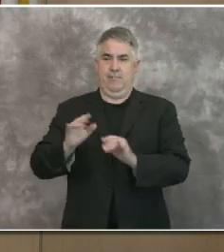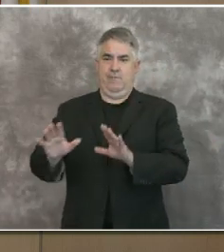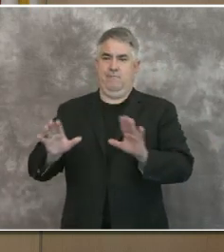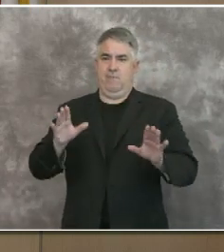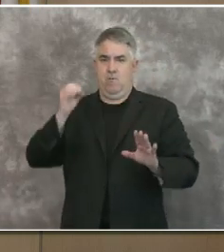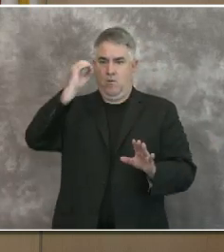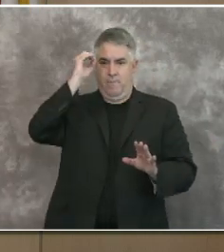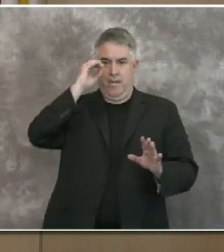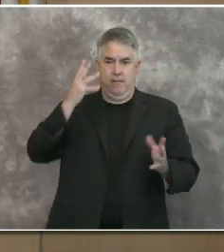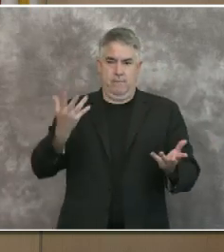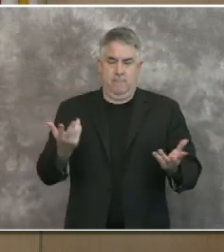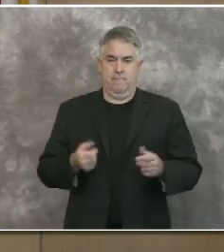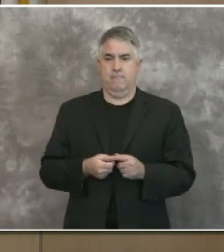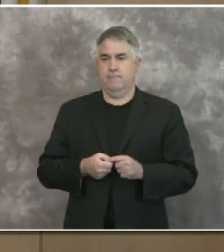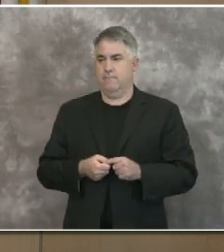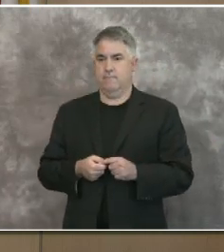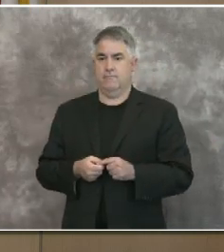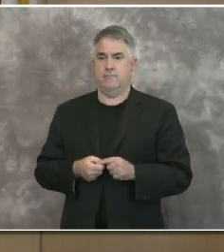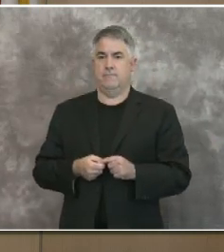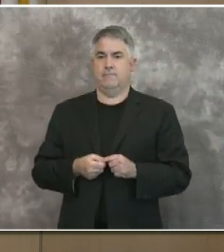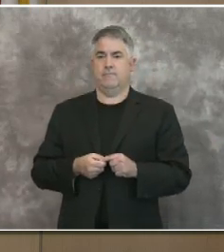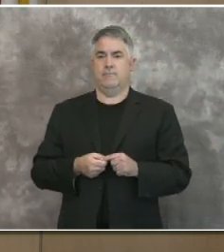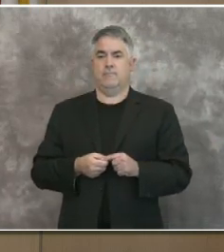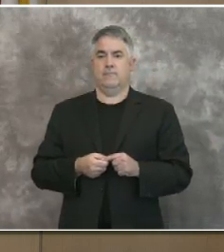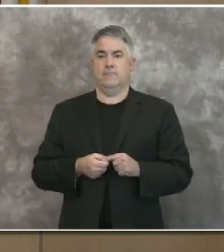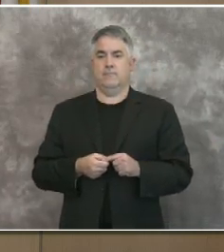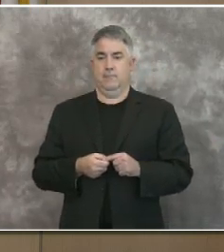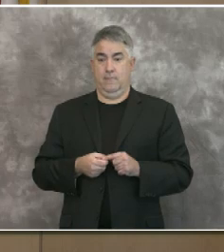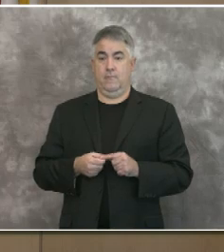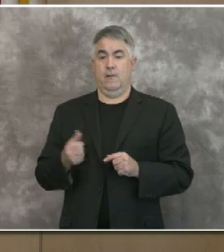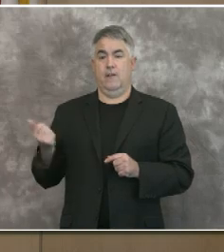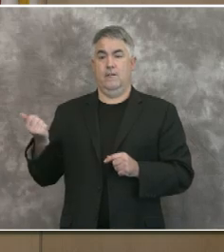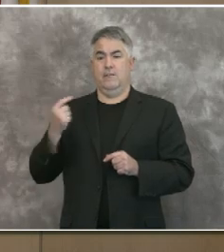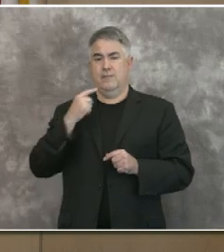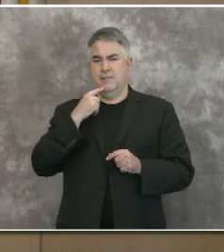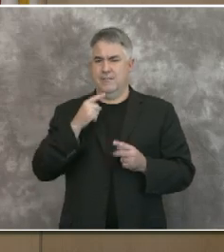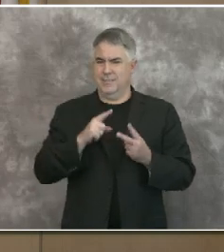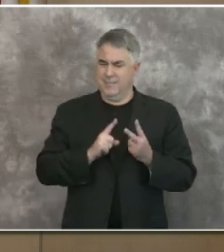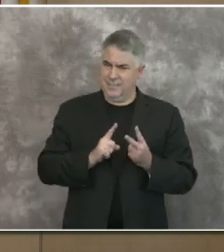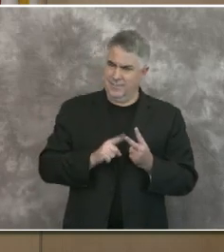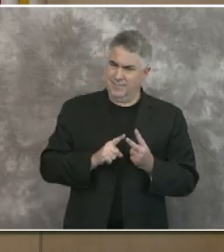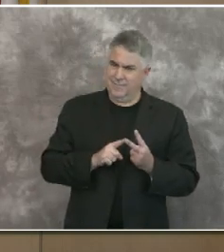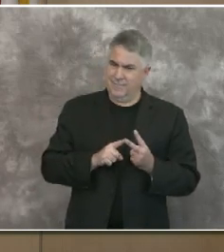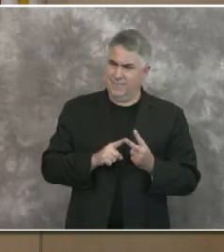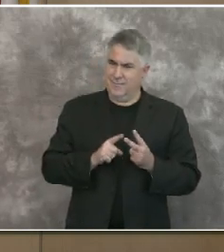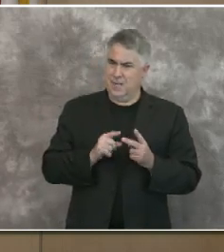The next question you had was about in businesses in the various communities.